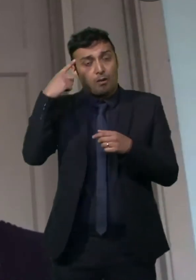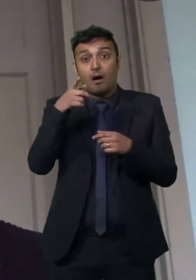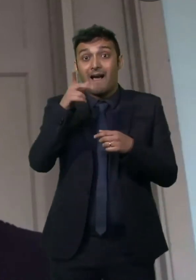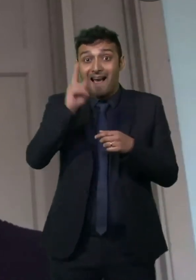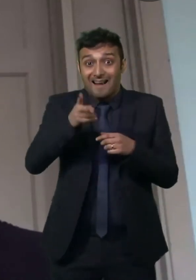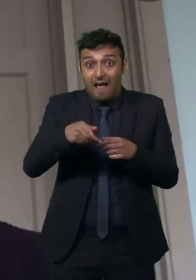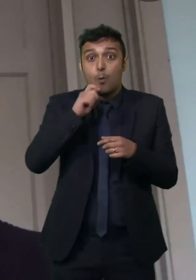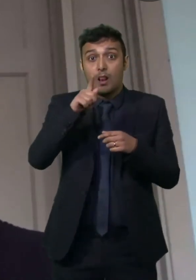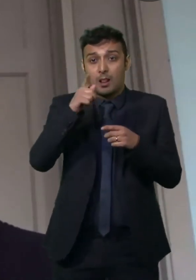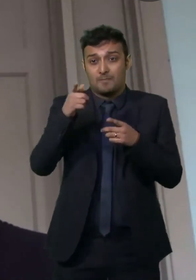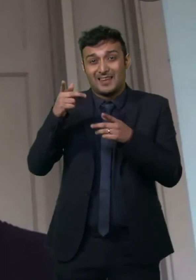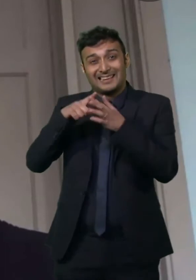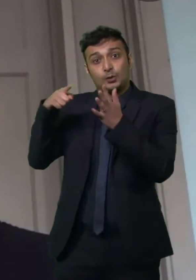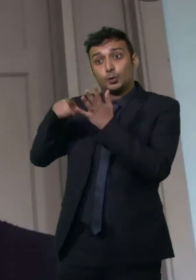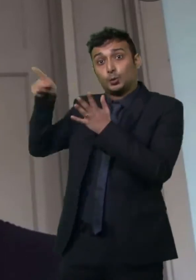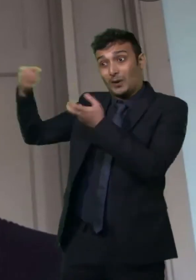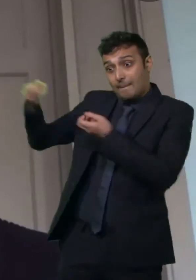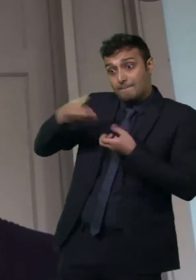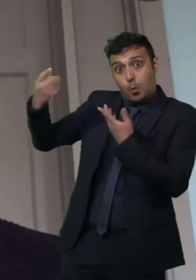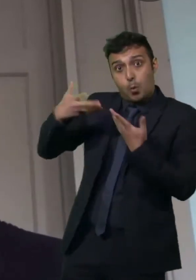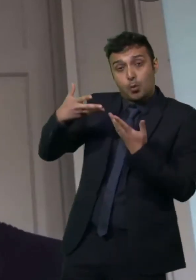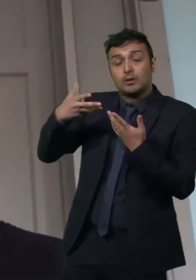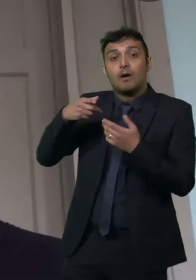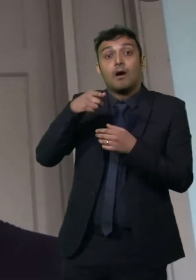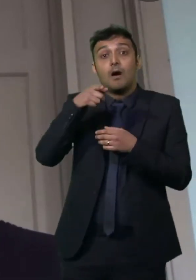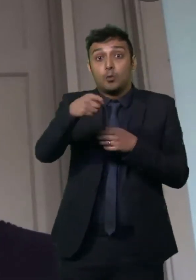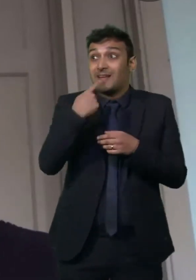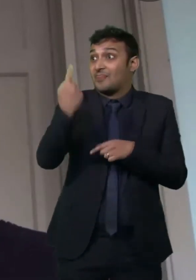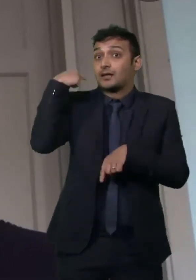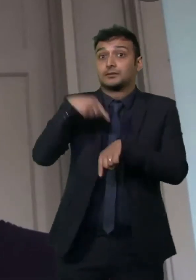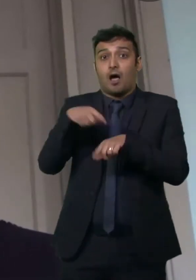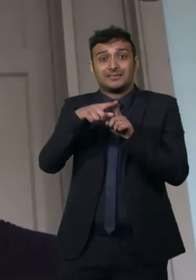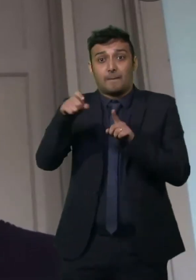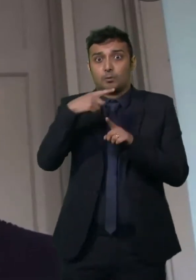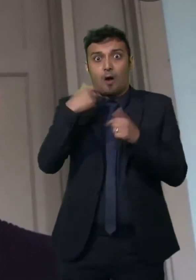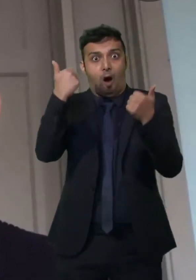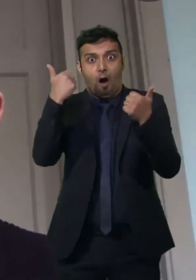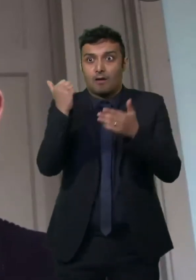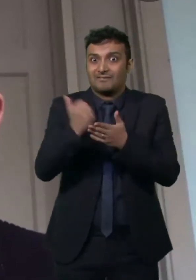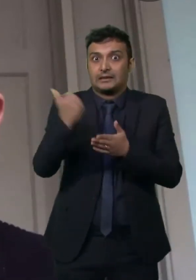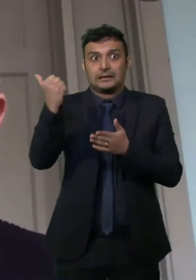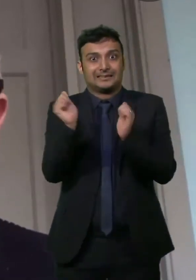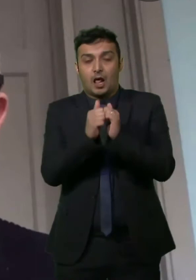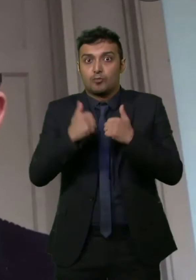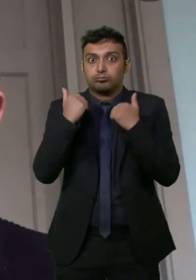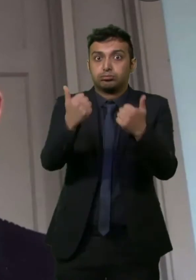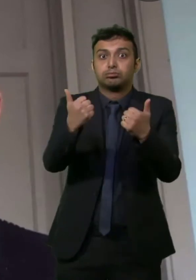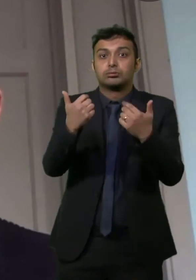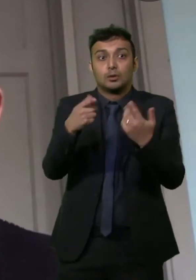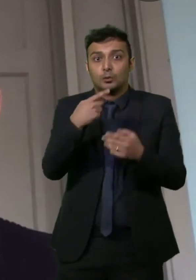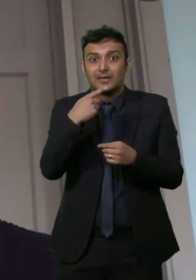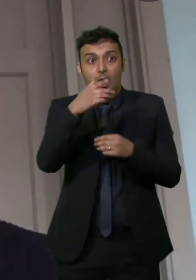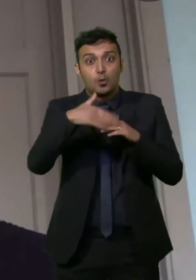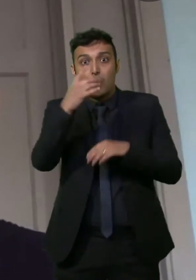time of the deal that it was a great deal. You said that there were no non-tariff barriers. You told Northern Irish businessmen that they could throw any customs forms in the